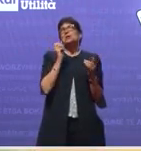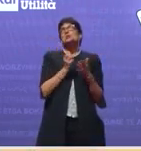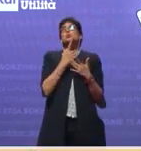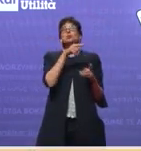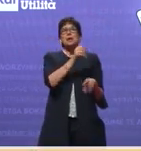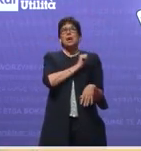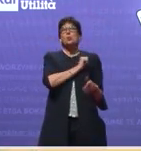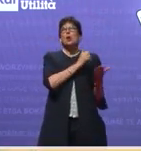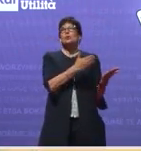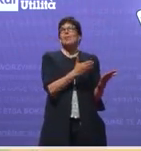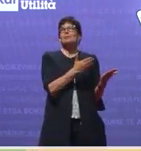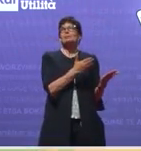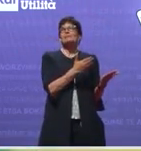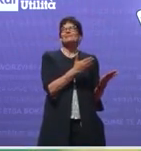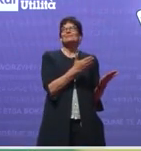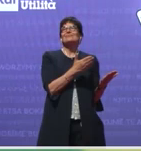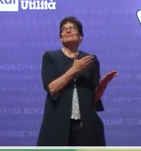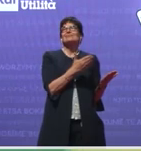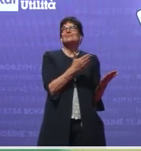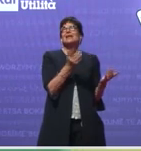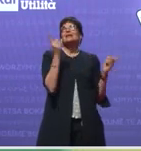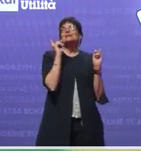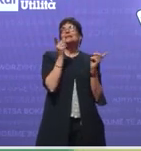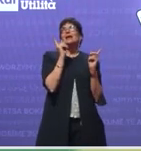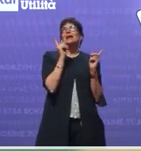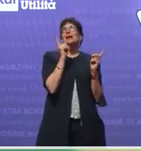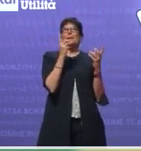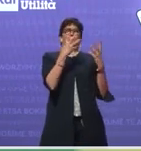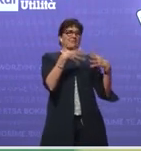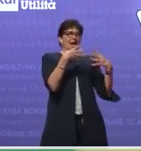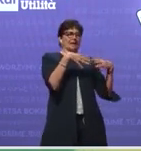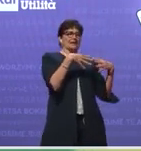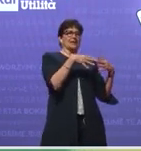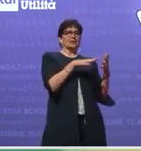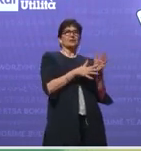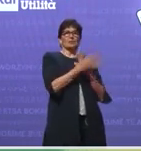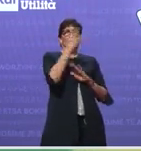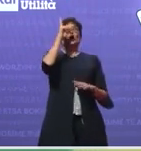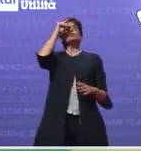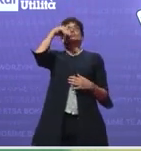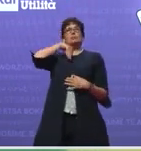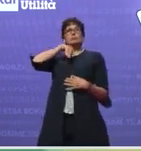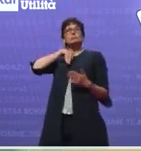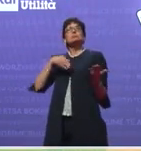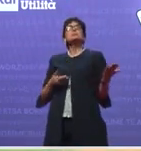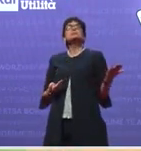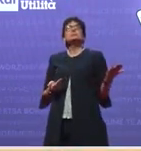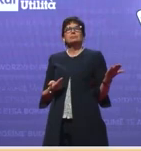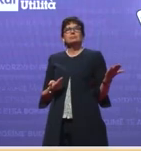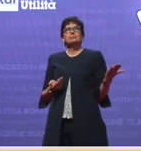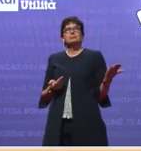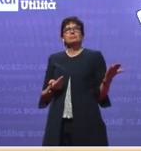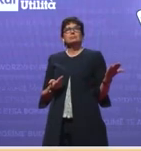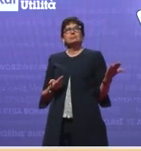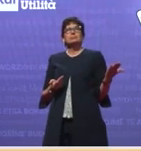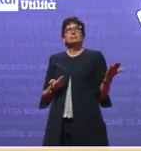sentient? Now, this is a big concern in the news today. I'm sure you've heard of ChatGPT behaving as though